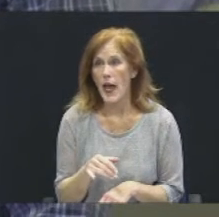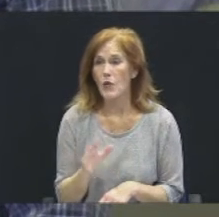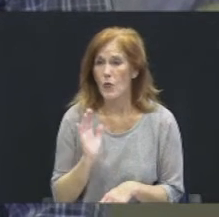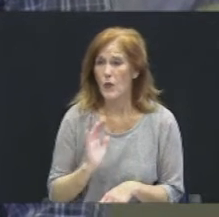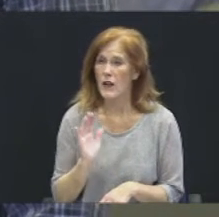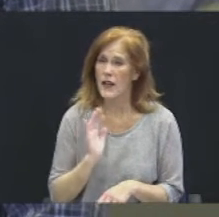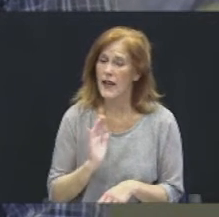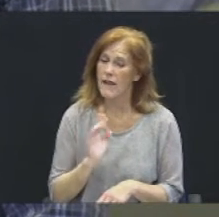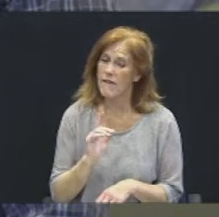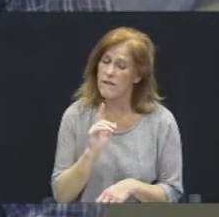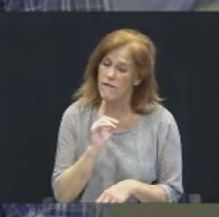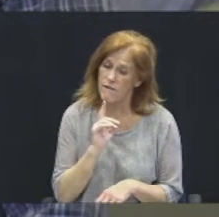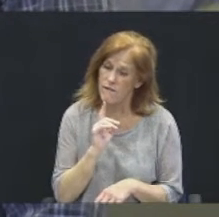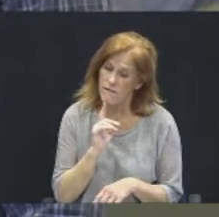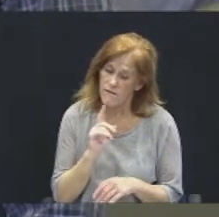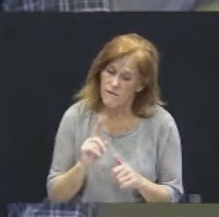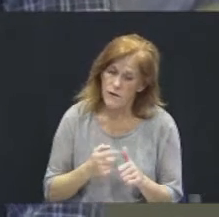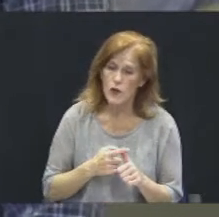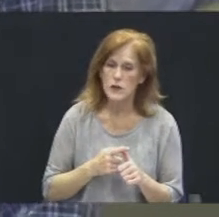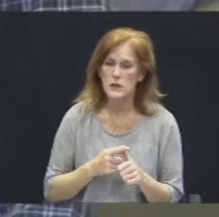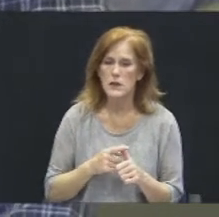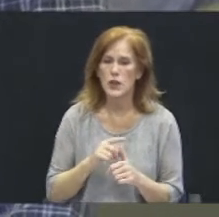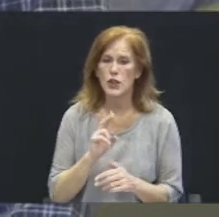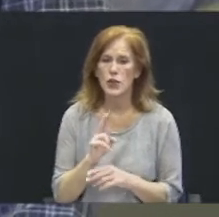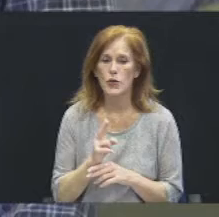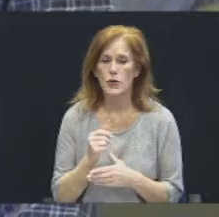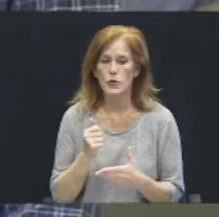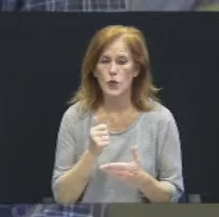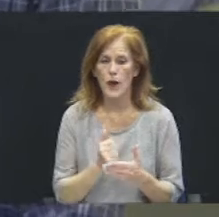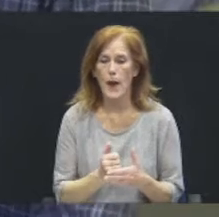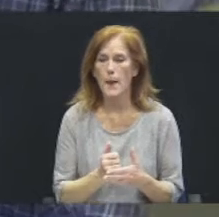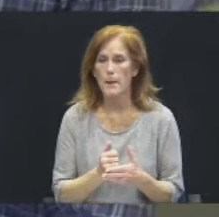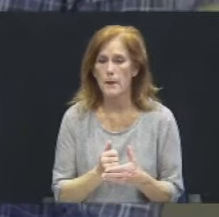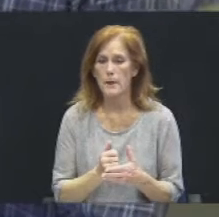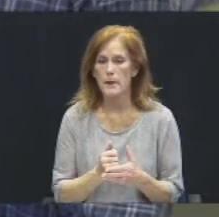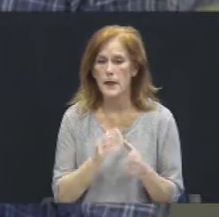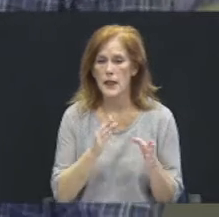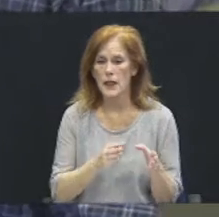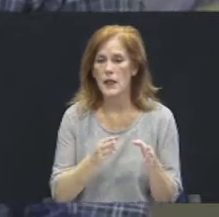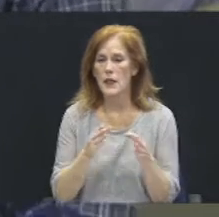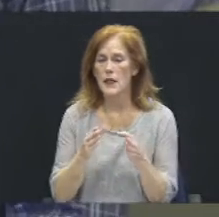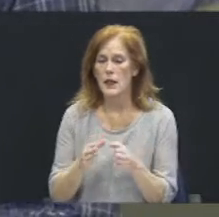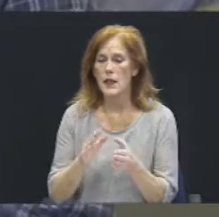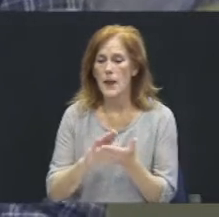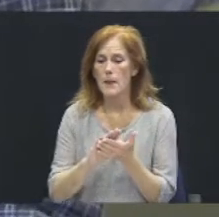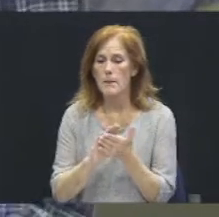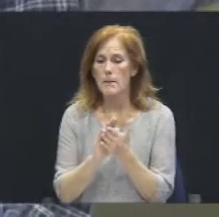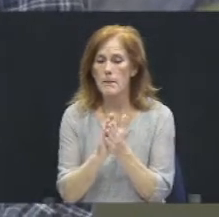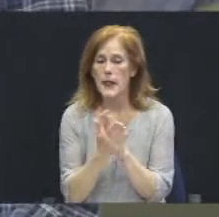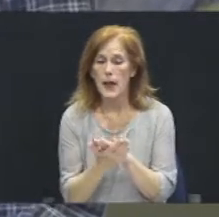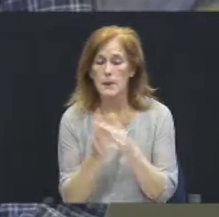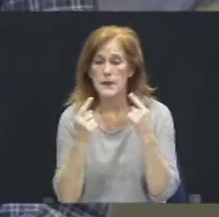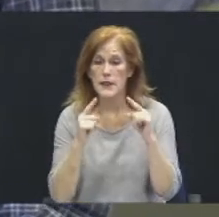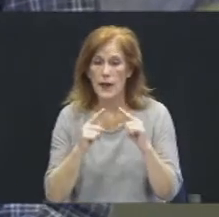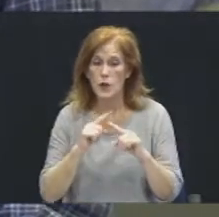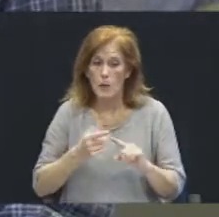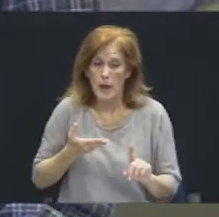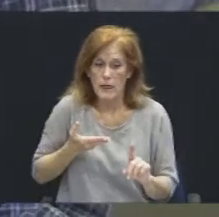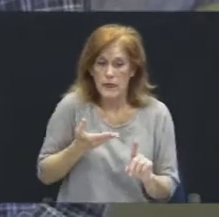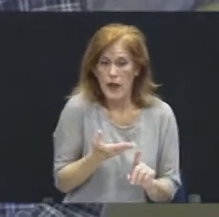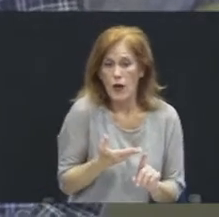originally utilized to help individuals become successful within the sheltered workshop